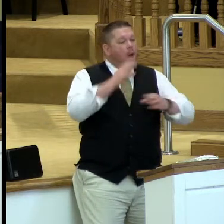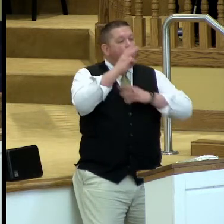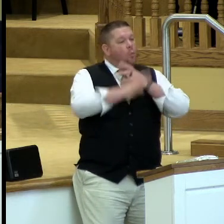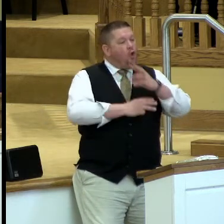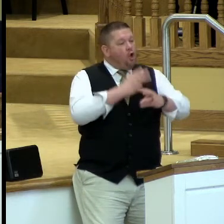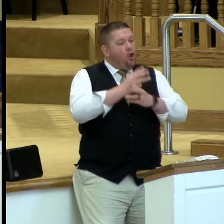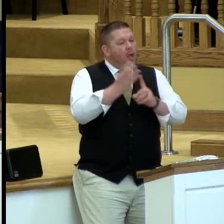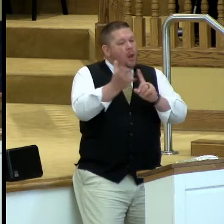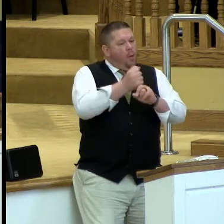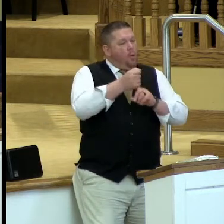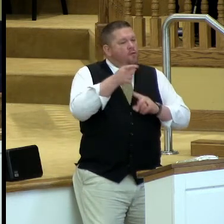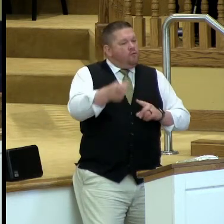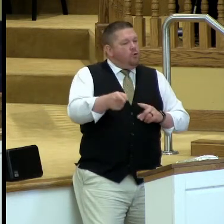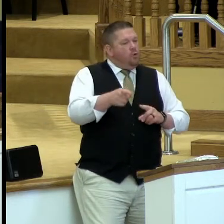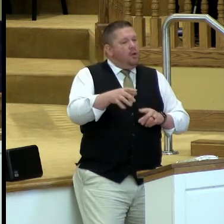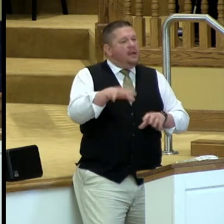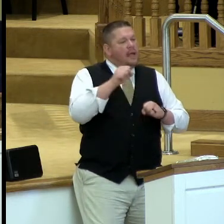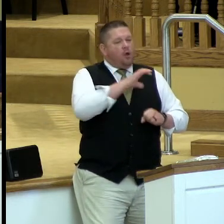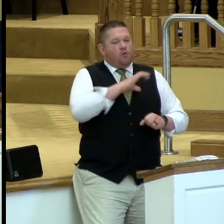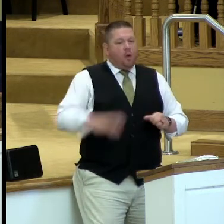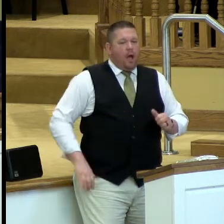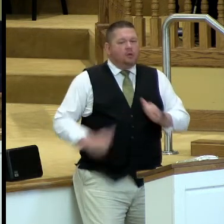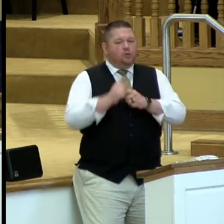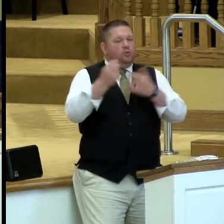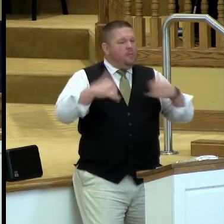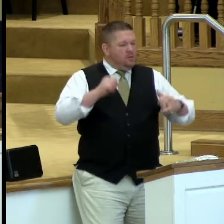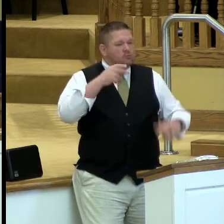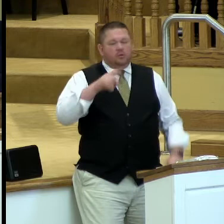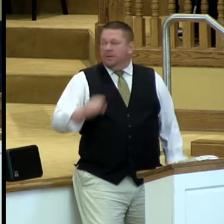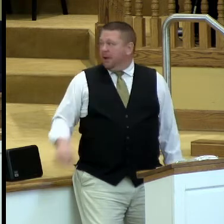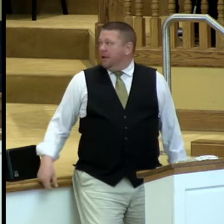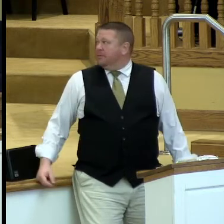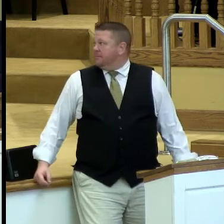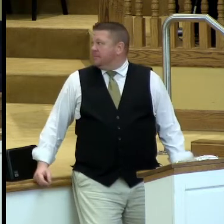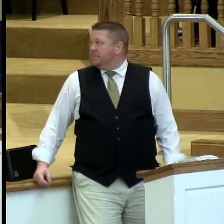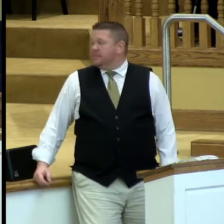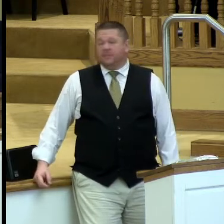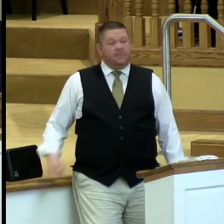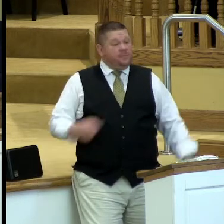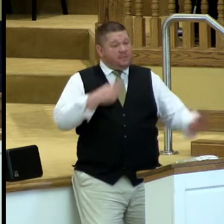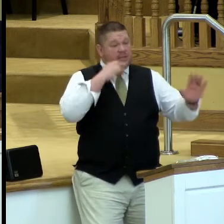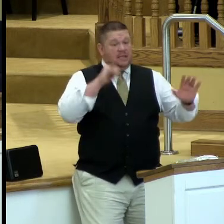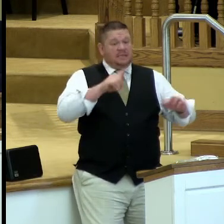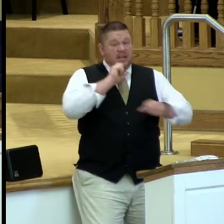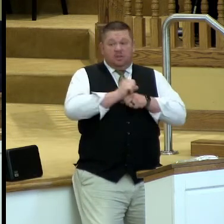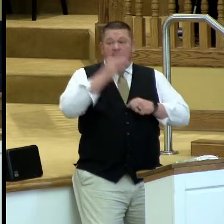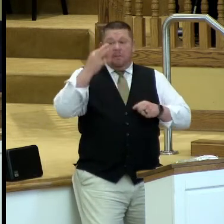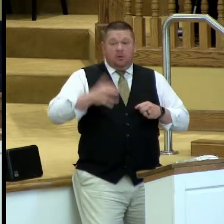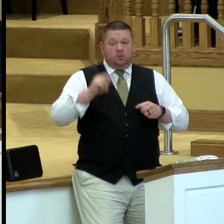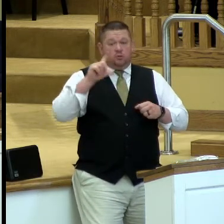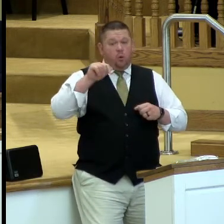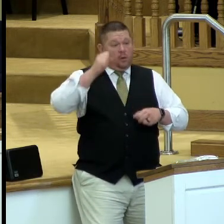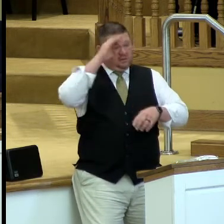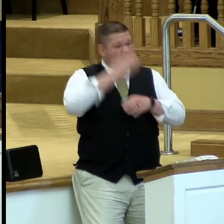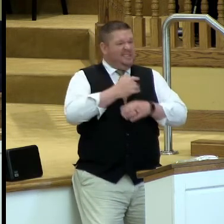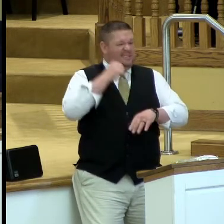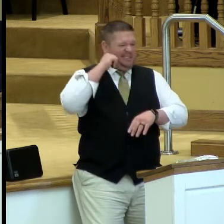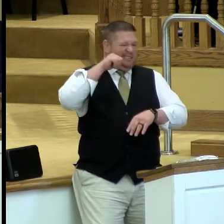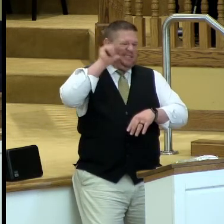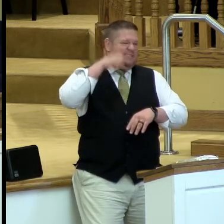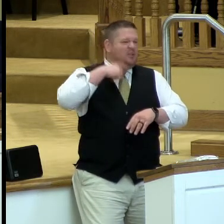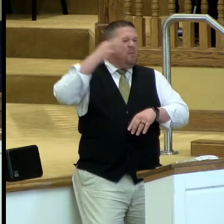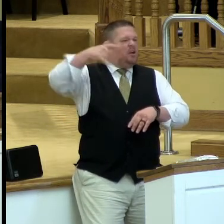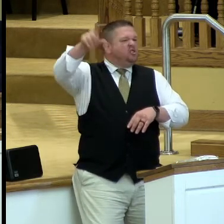the world get a hold of you. Take Christ with you when you're playing. I said this actually to Pastor Nolan's son the other